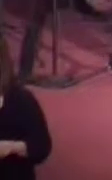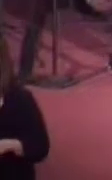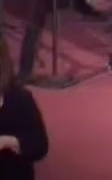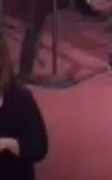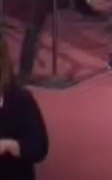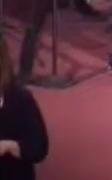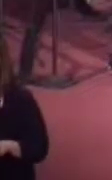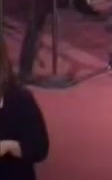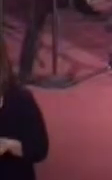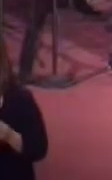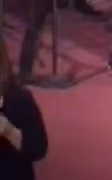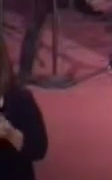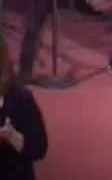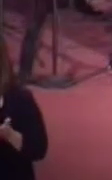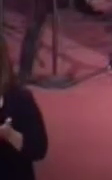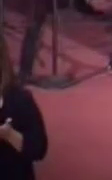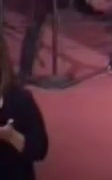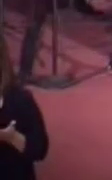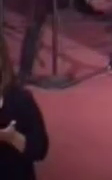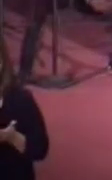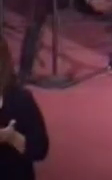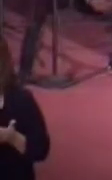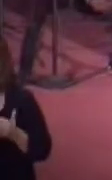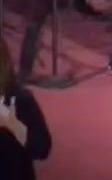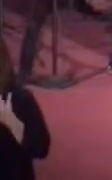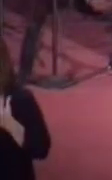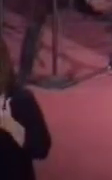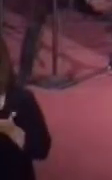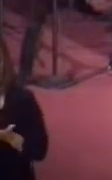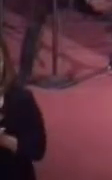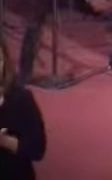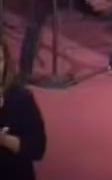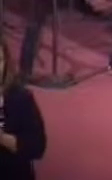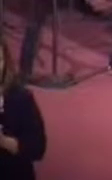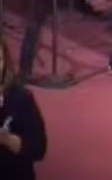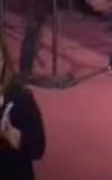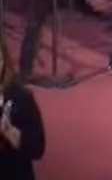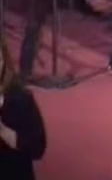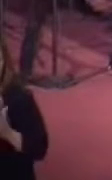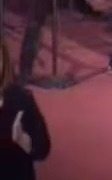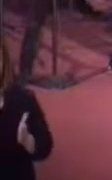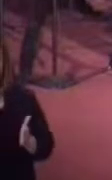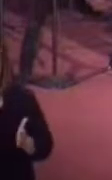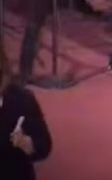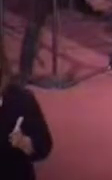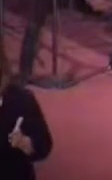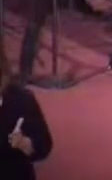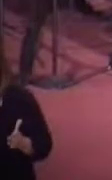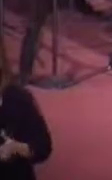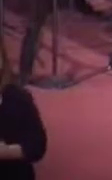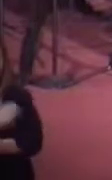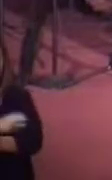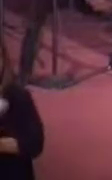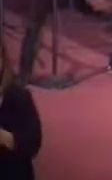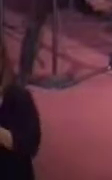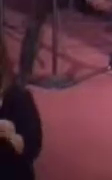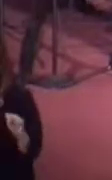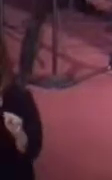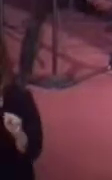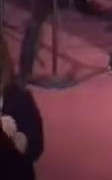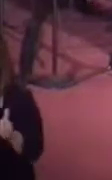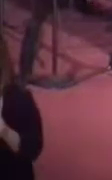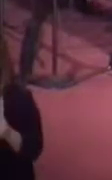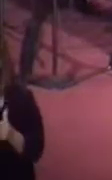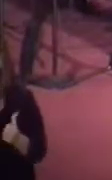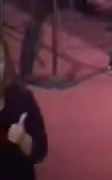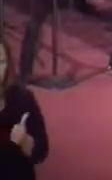chapter 1, verse 16, for I am unashamed of the gospel of Jesus Christ, for it is the power of salvation, first for the